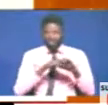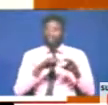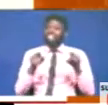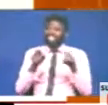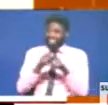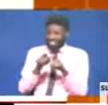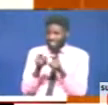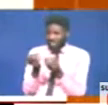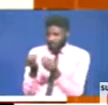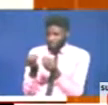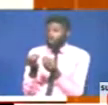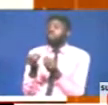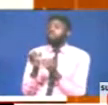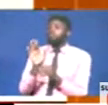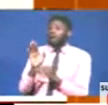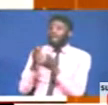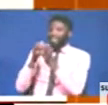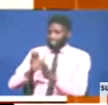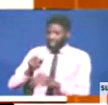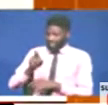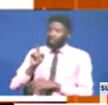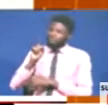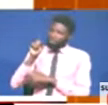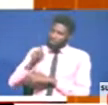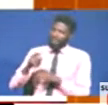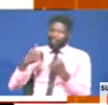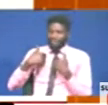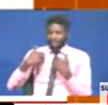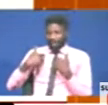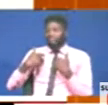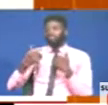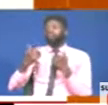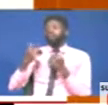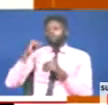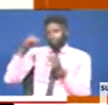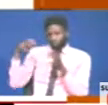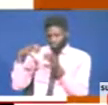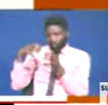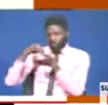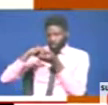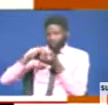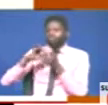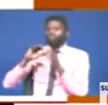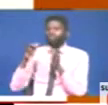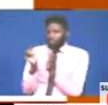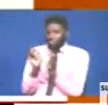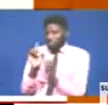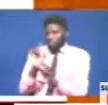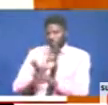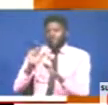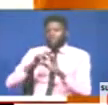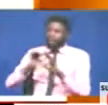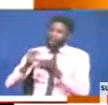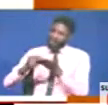is the leader in the National Assembly of the second largest party or coalition of parties. Further, the Constitution places